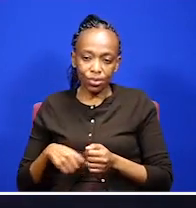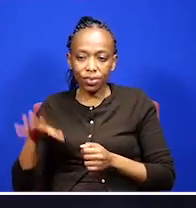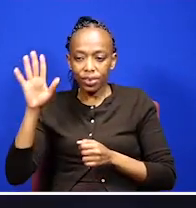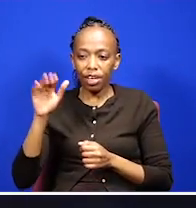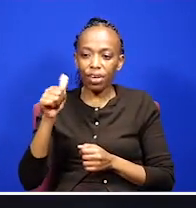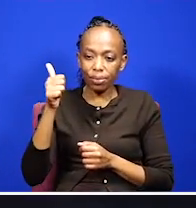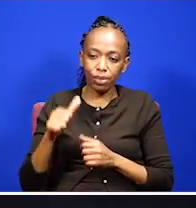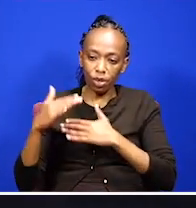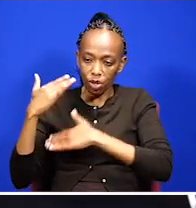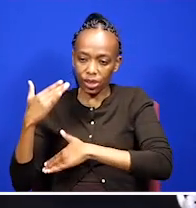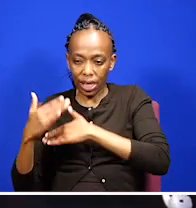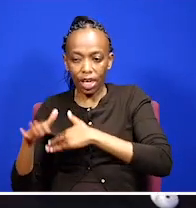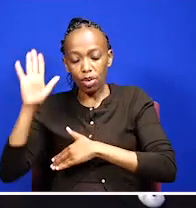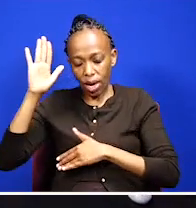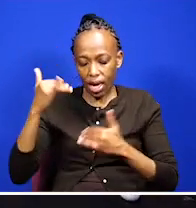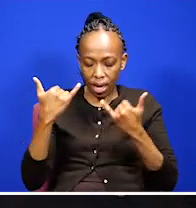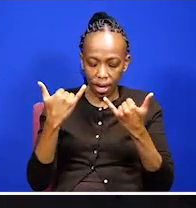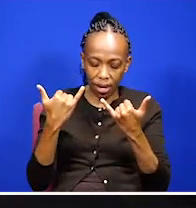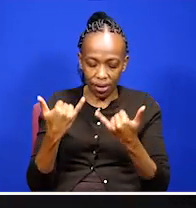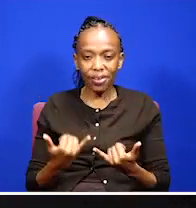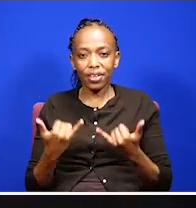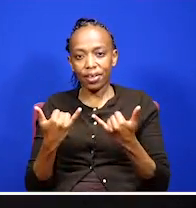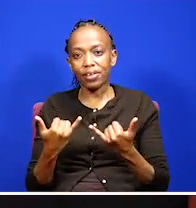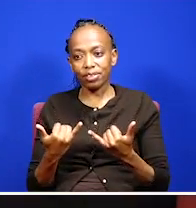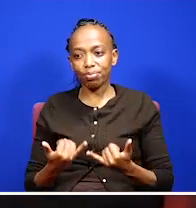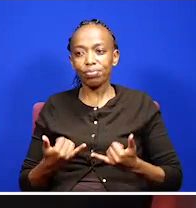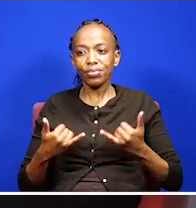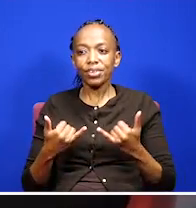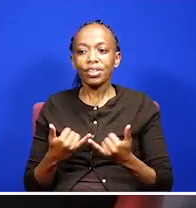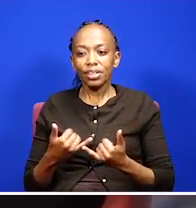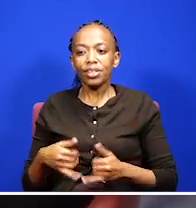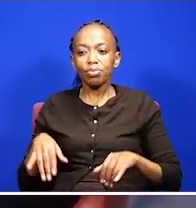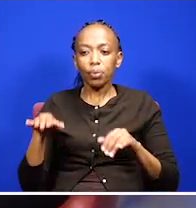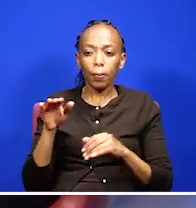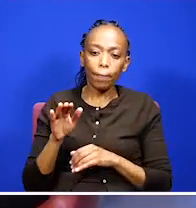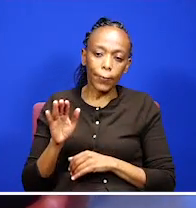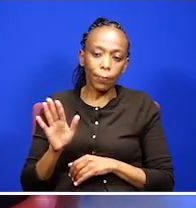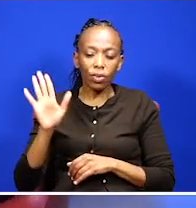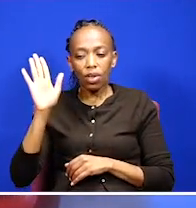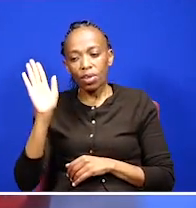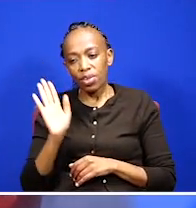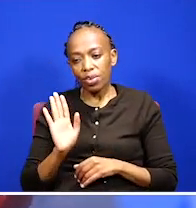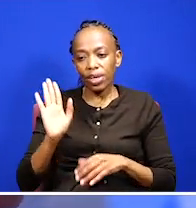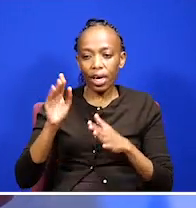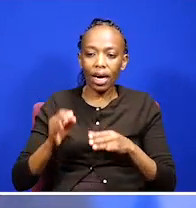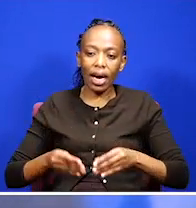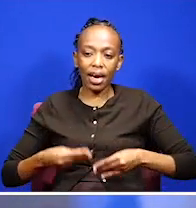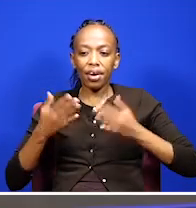drown. You've never been closer than you are right now. We call your name,